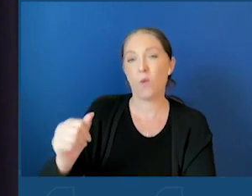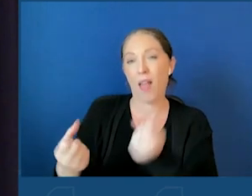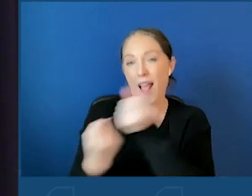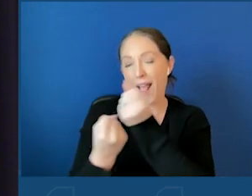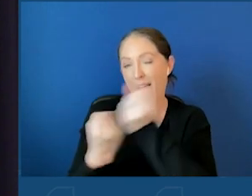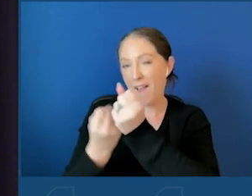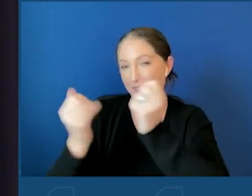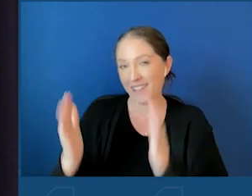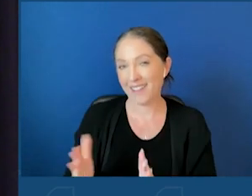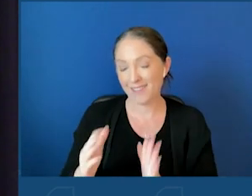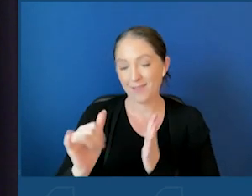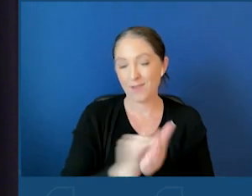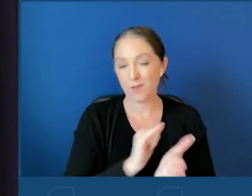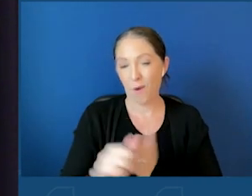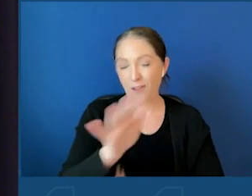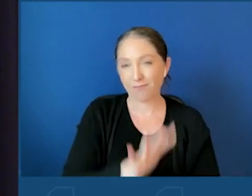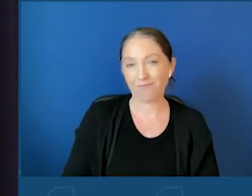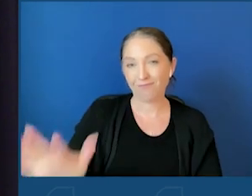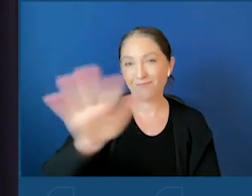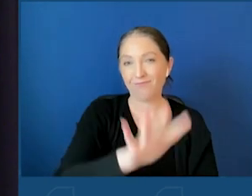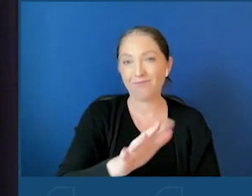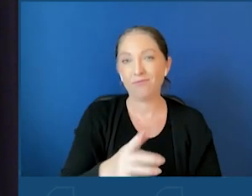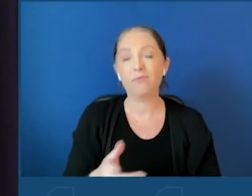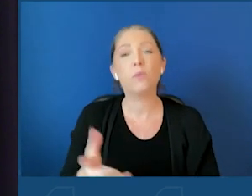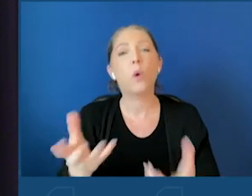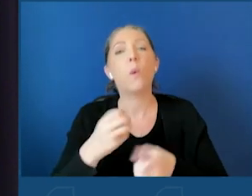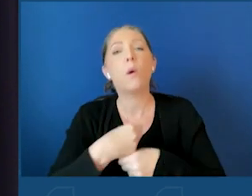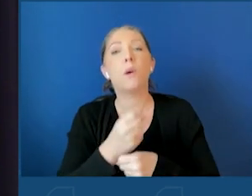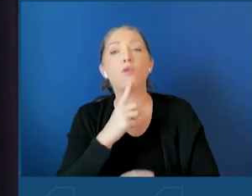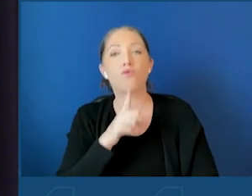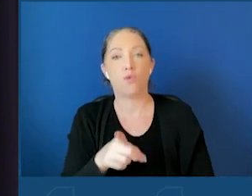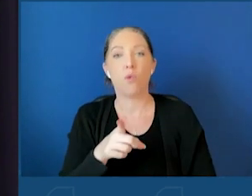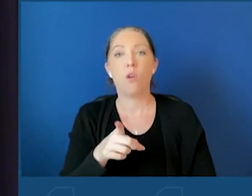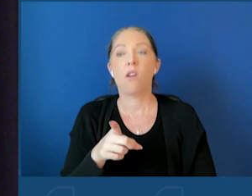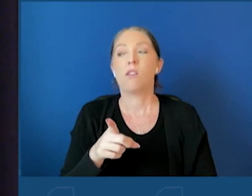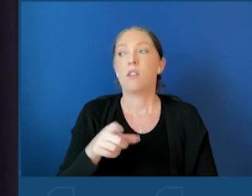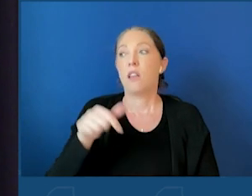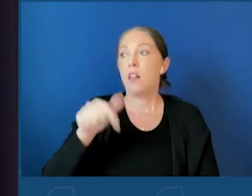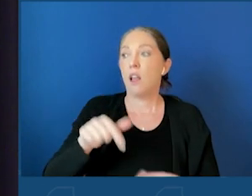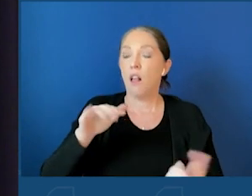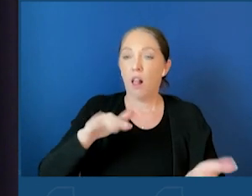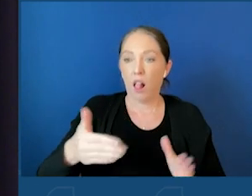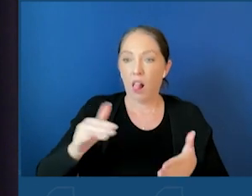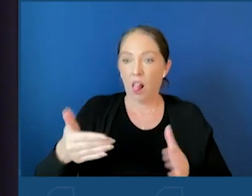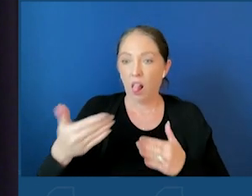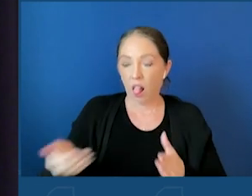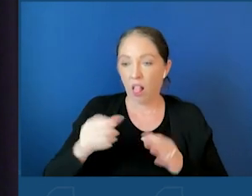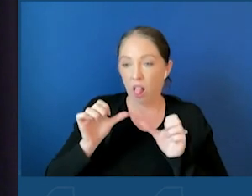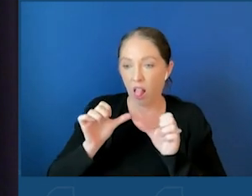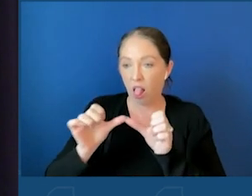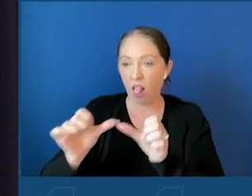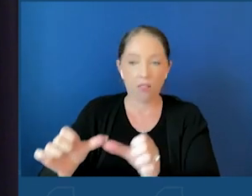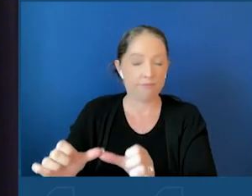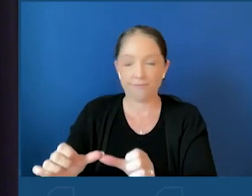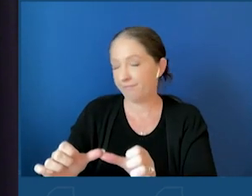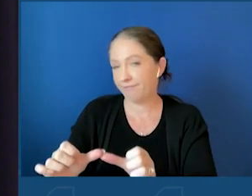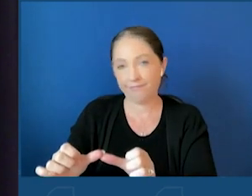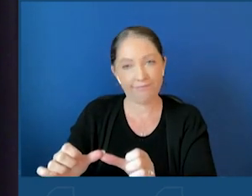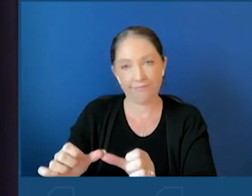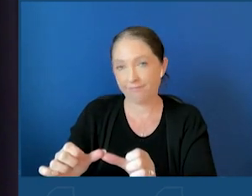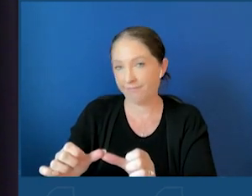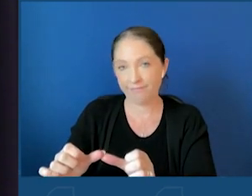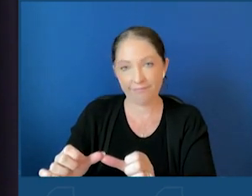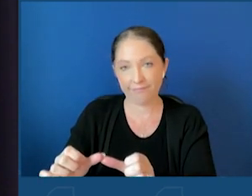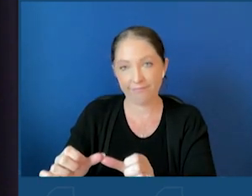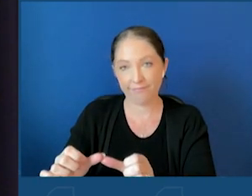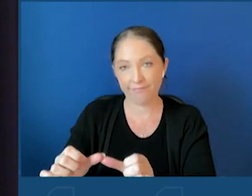York State, to ensure that we finally reverse the deadly trends that we've seen for decades. Again, I'll close by